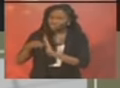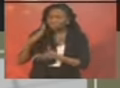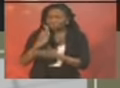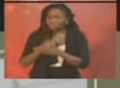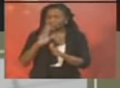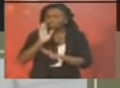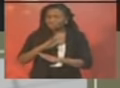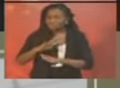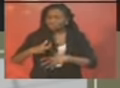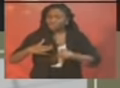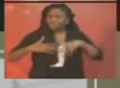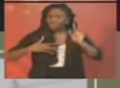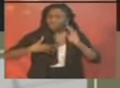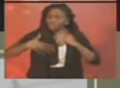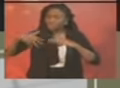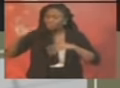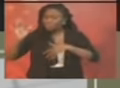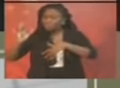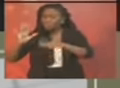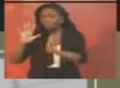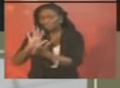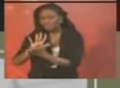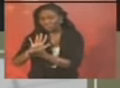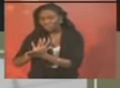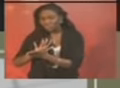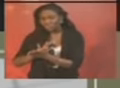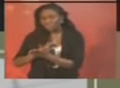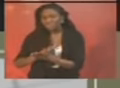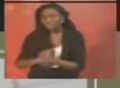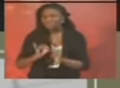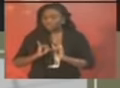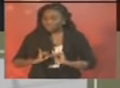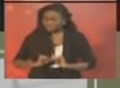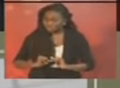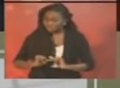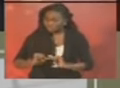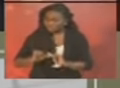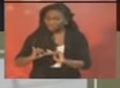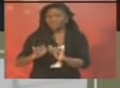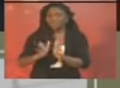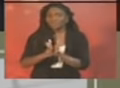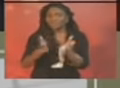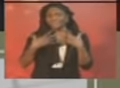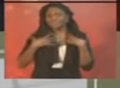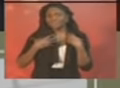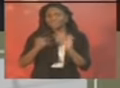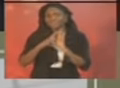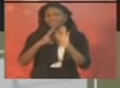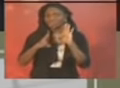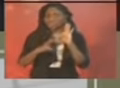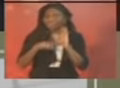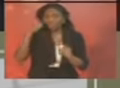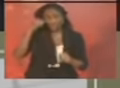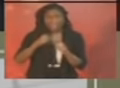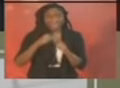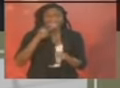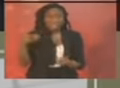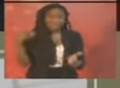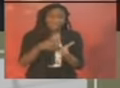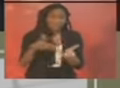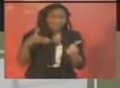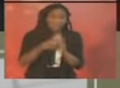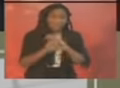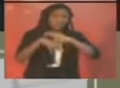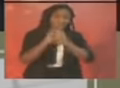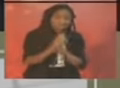and continue with the public health guidelines. All those things we've been rehearsing over and over again. It's really